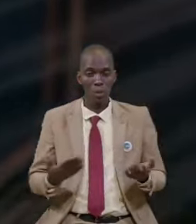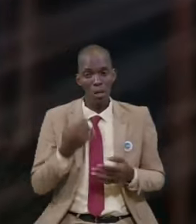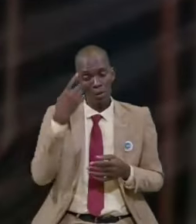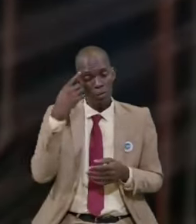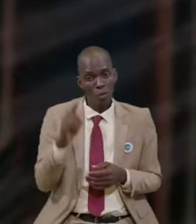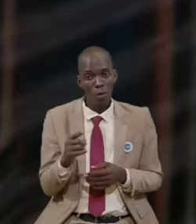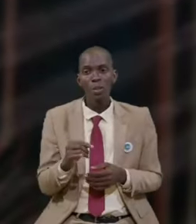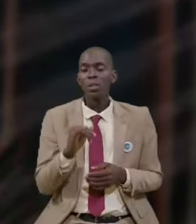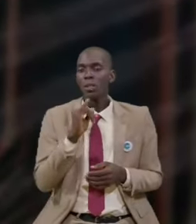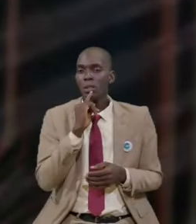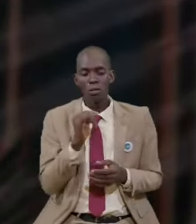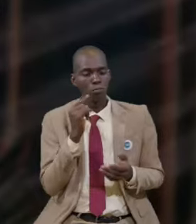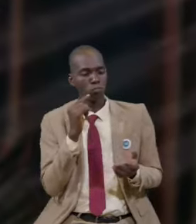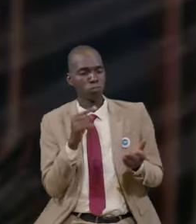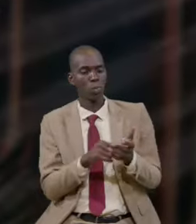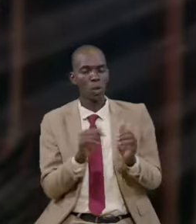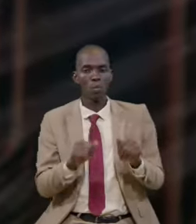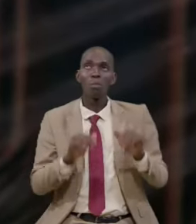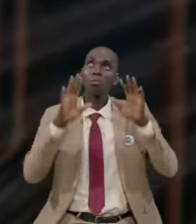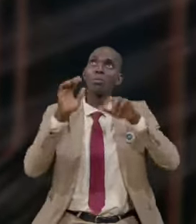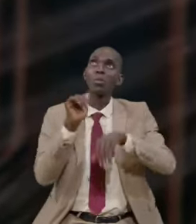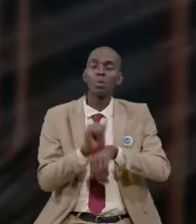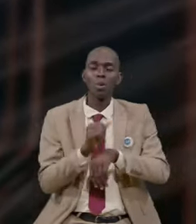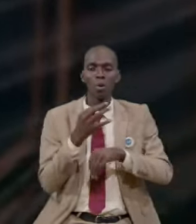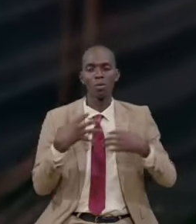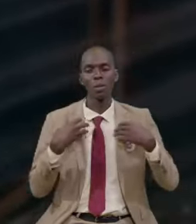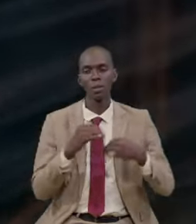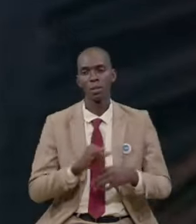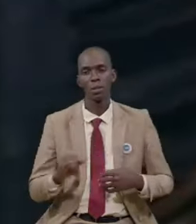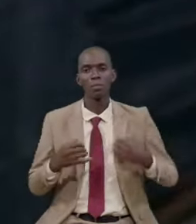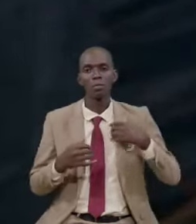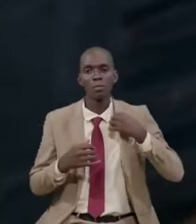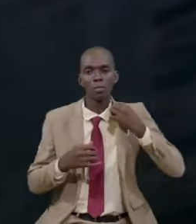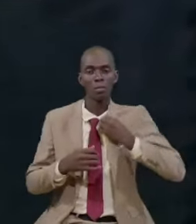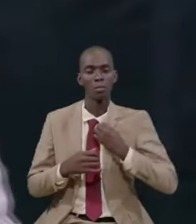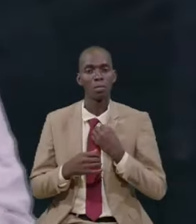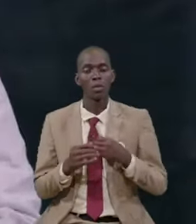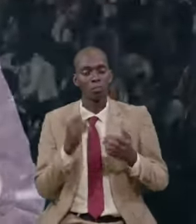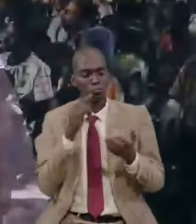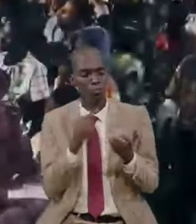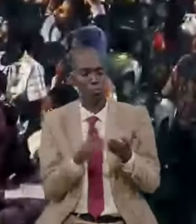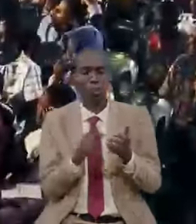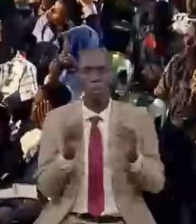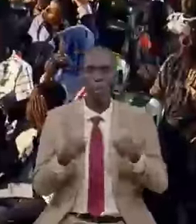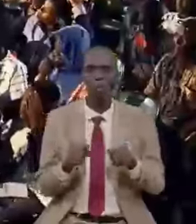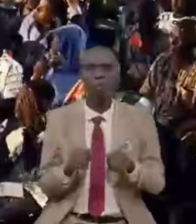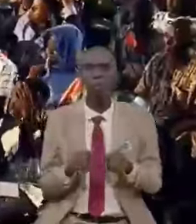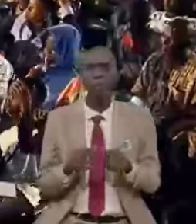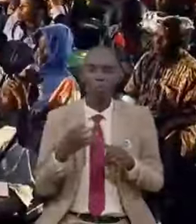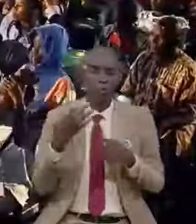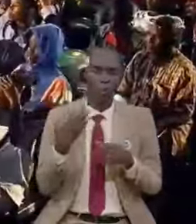of healing. Amen. Amen. Notable miracle of restoration. Amen. Amen.